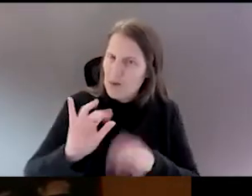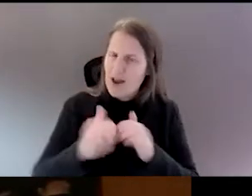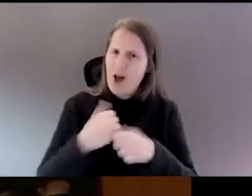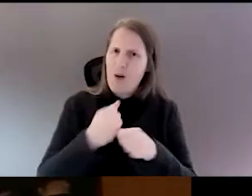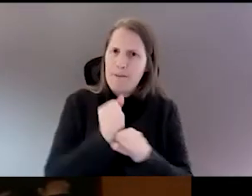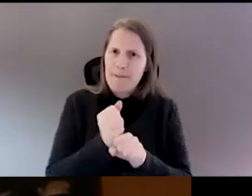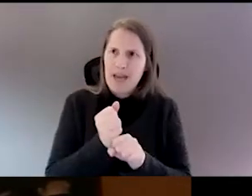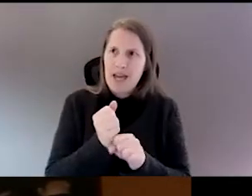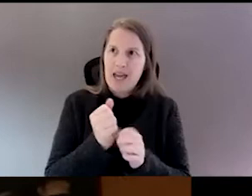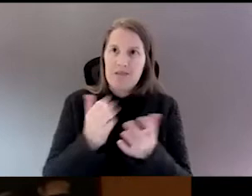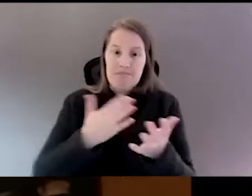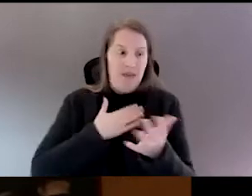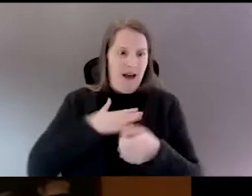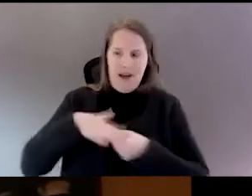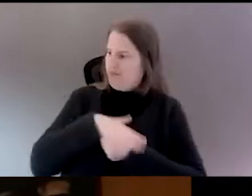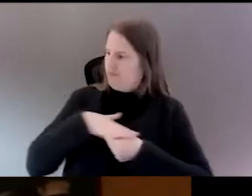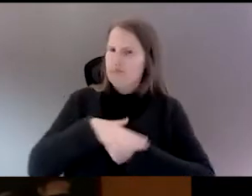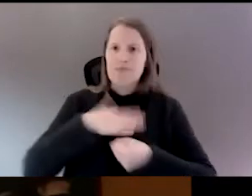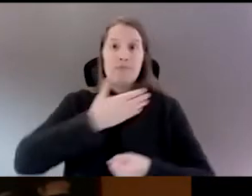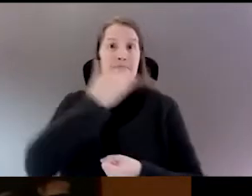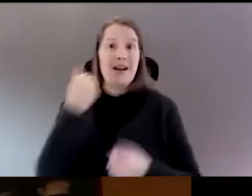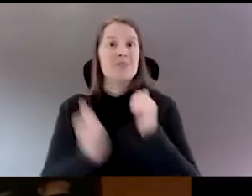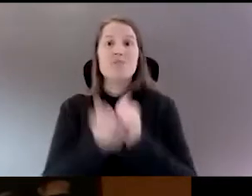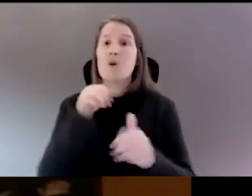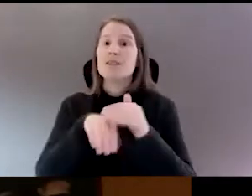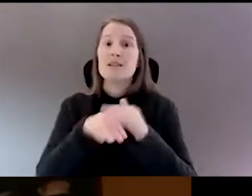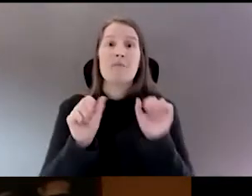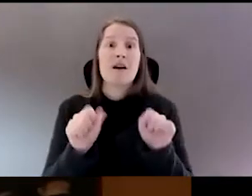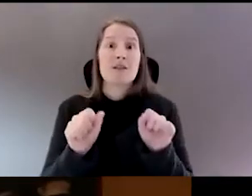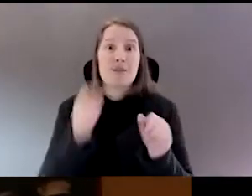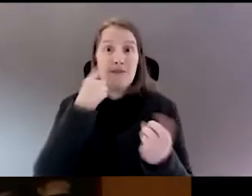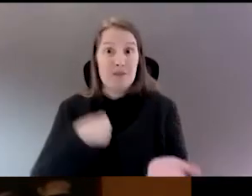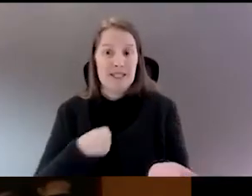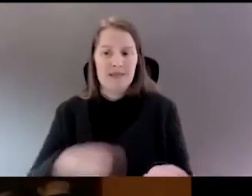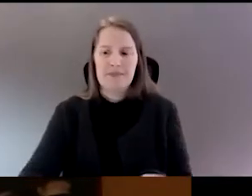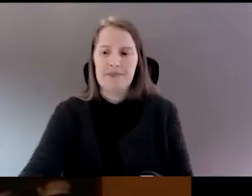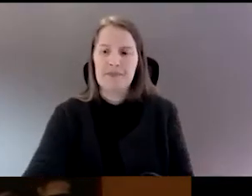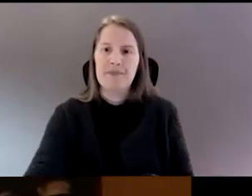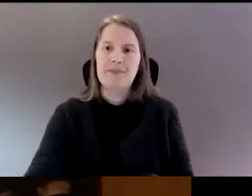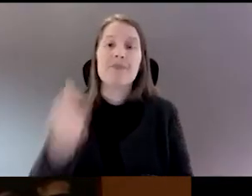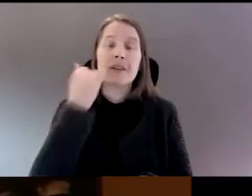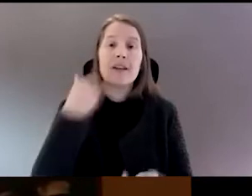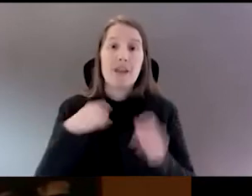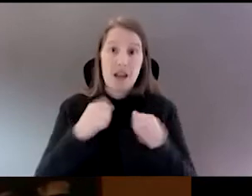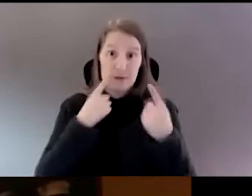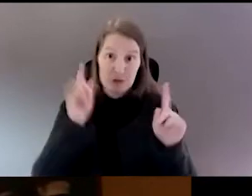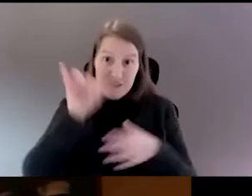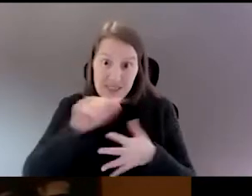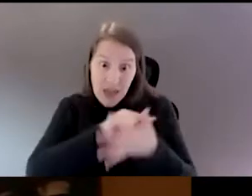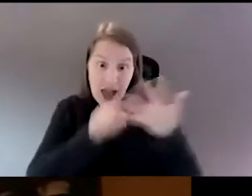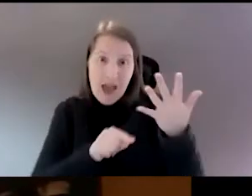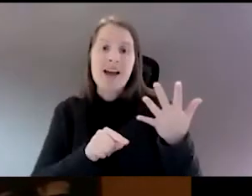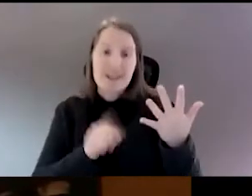the best, most accessible that it can be? And if I can achieve those things, I think I will have lived a really, really great